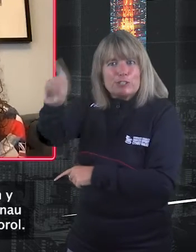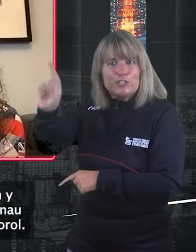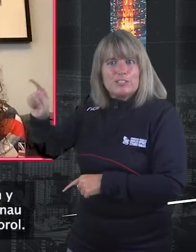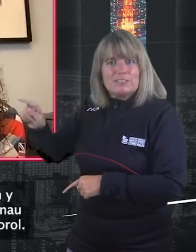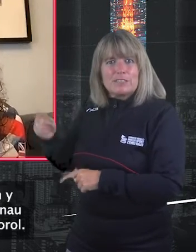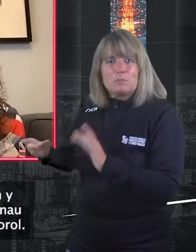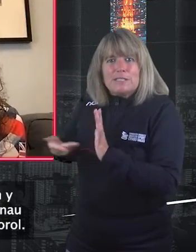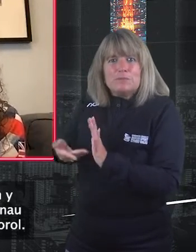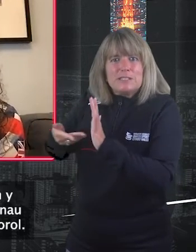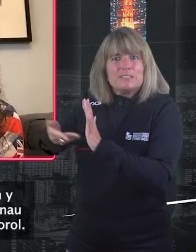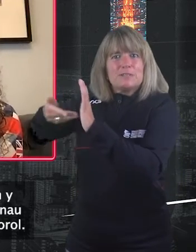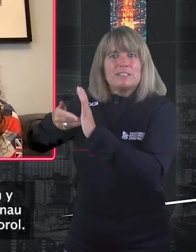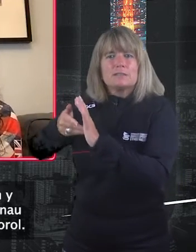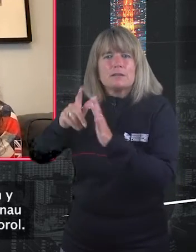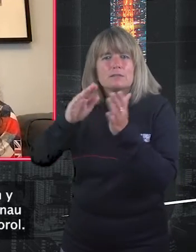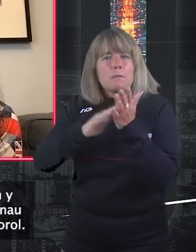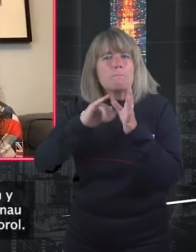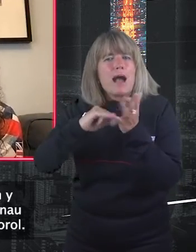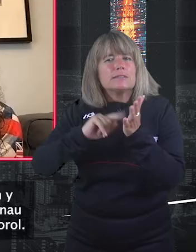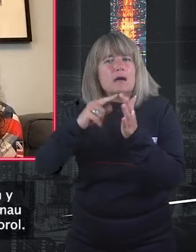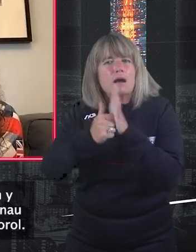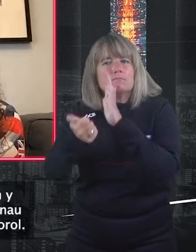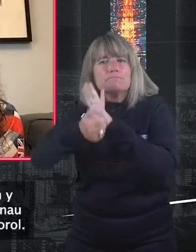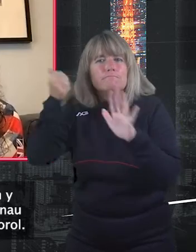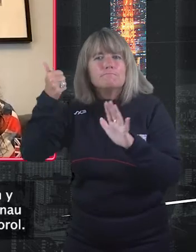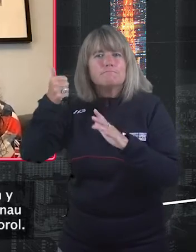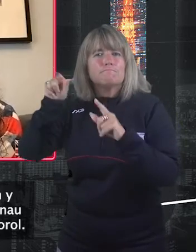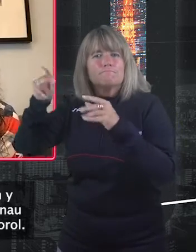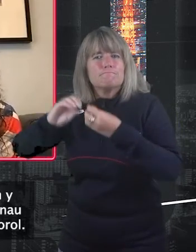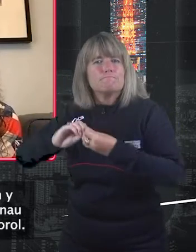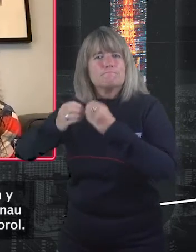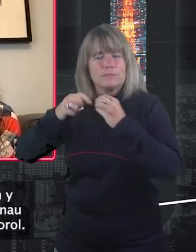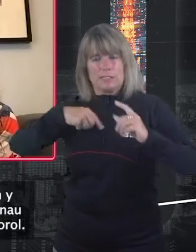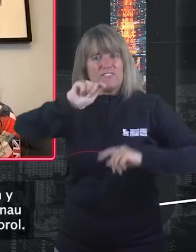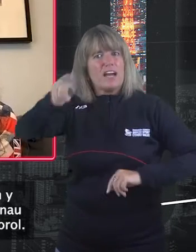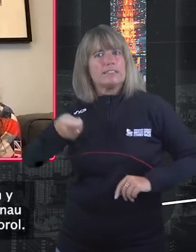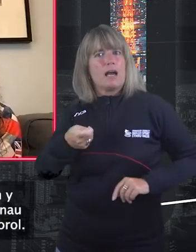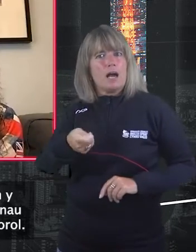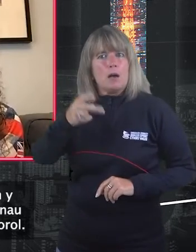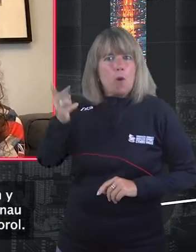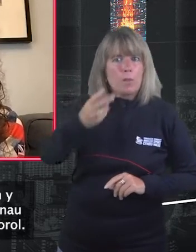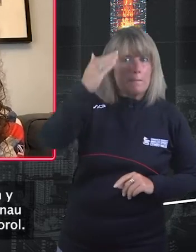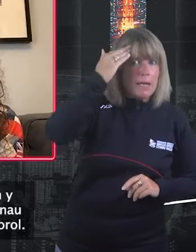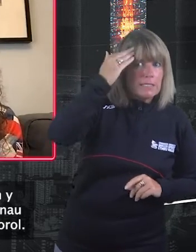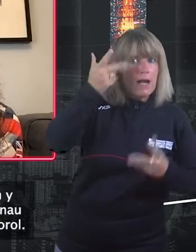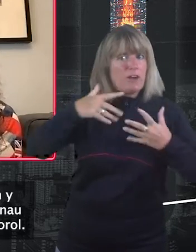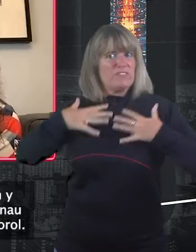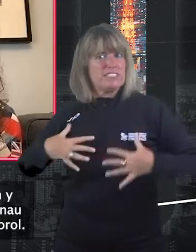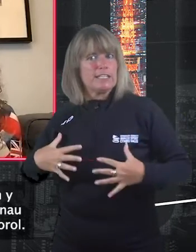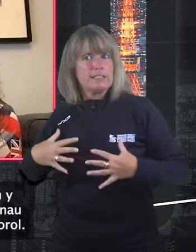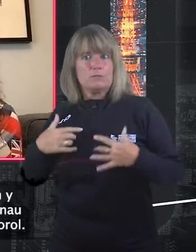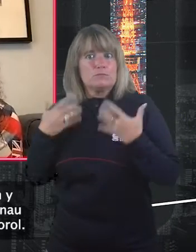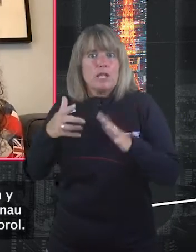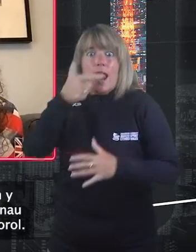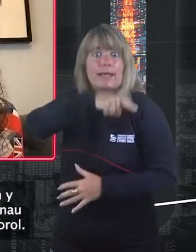or now have had such an important role, and they've all kind of, I guess, added little bits to, I guess, the plasticine kind of mold that is me